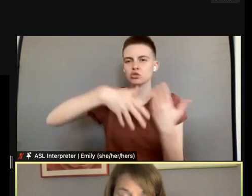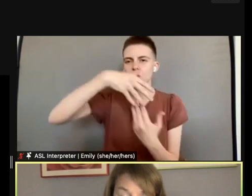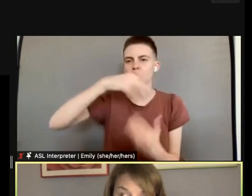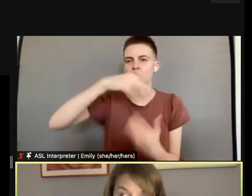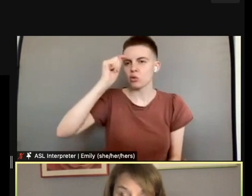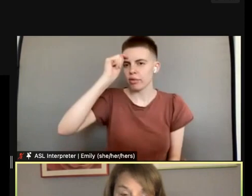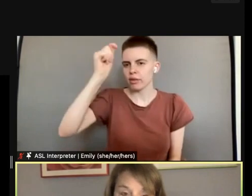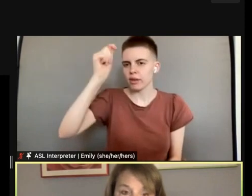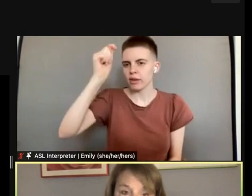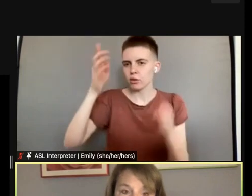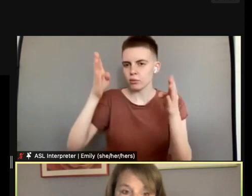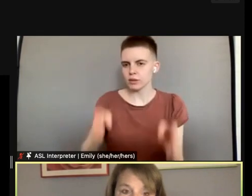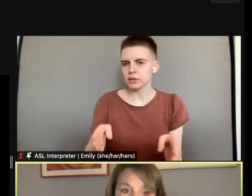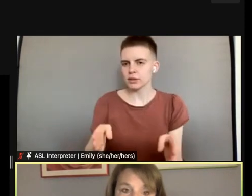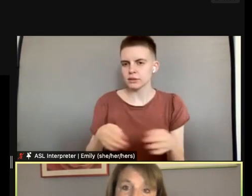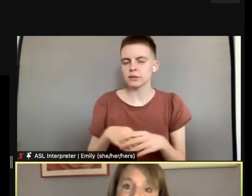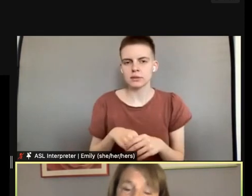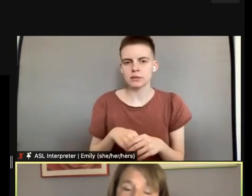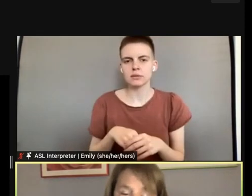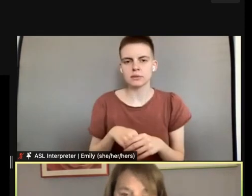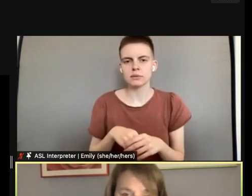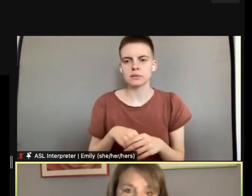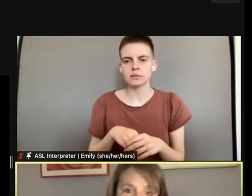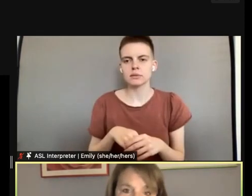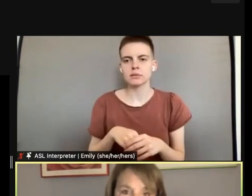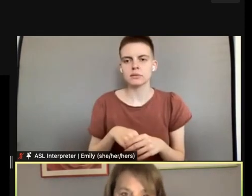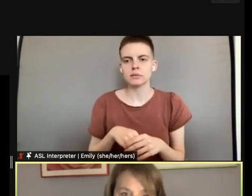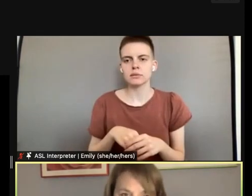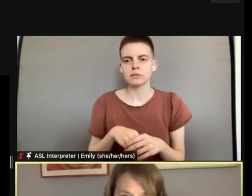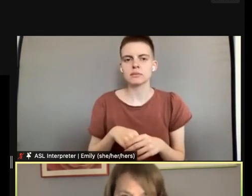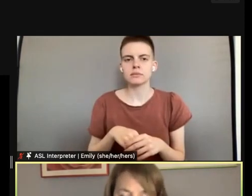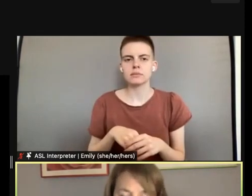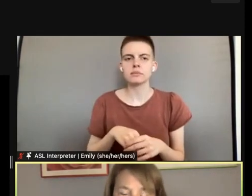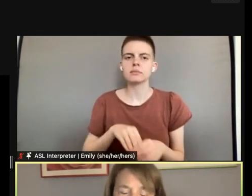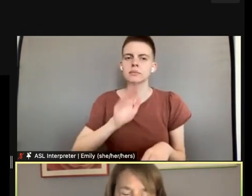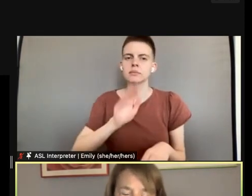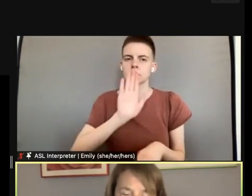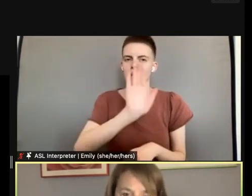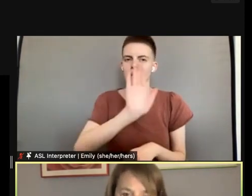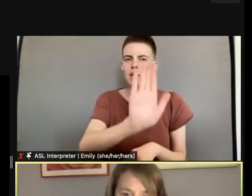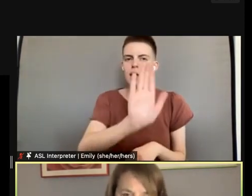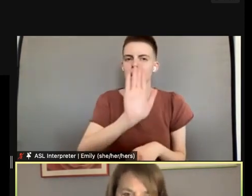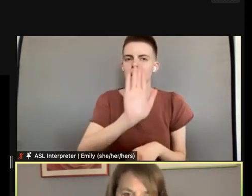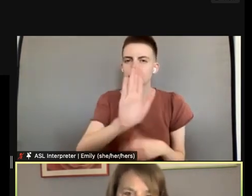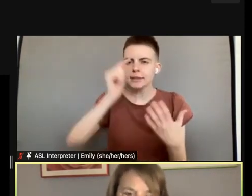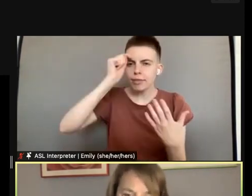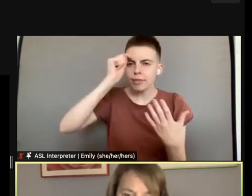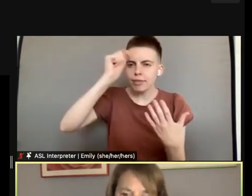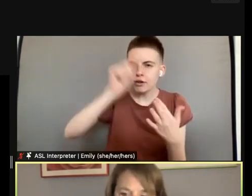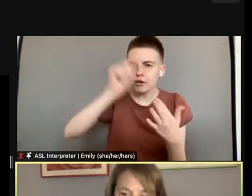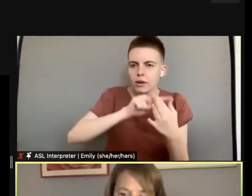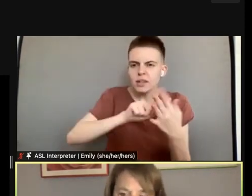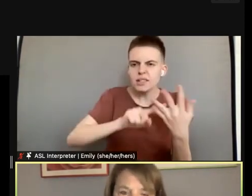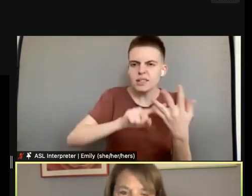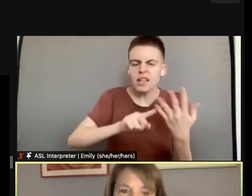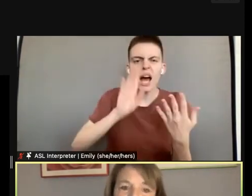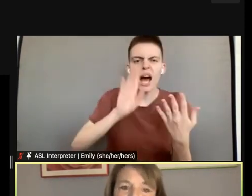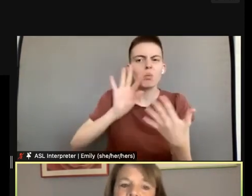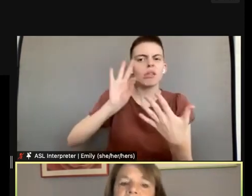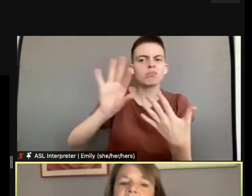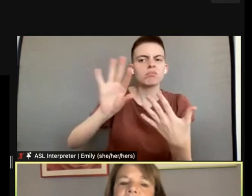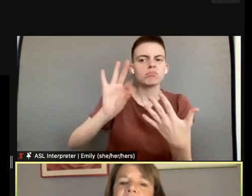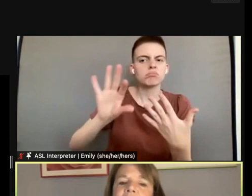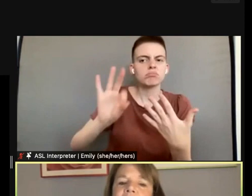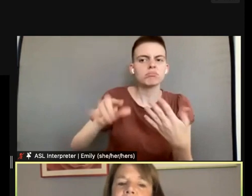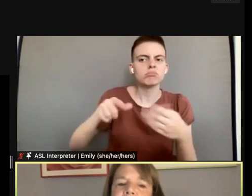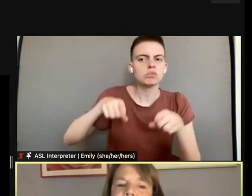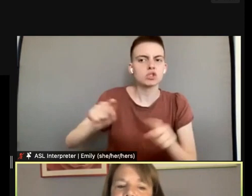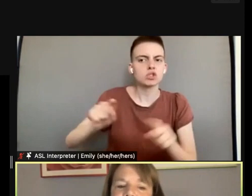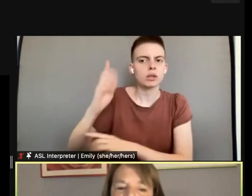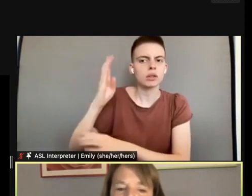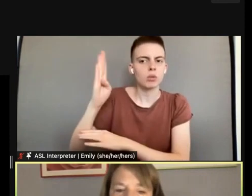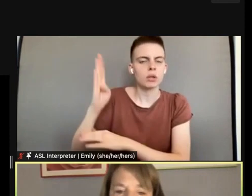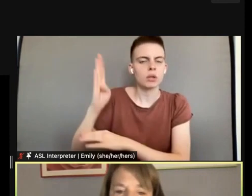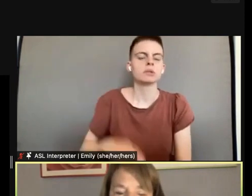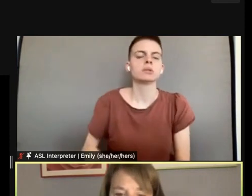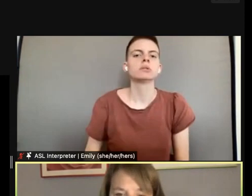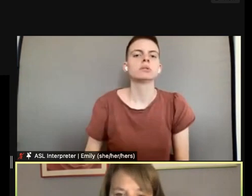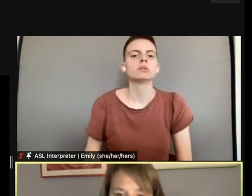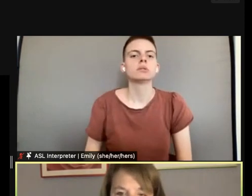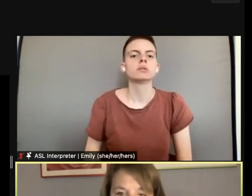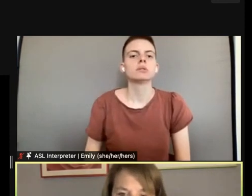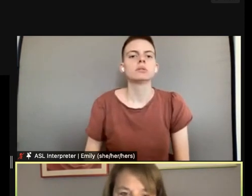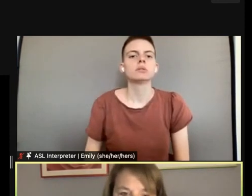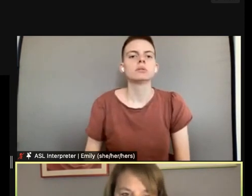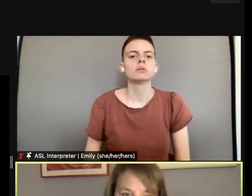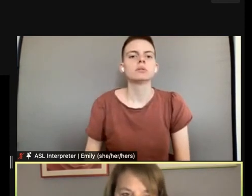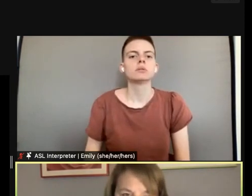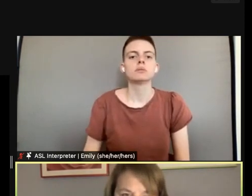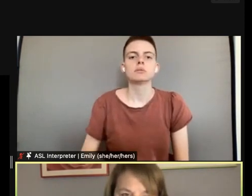going to talk about. I'll bring back his concepts as we go through this presentation. But his social